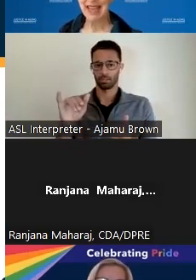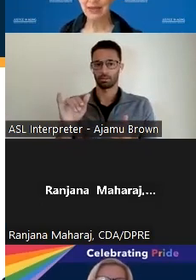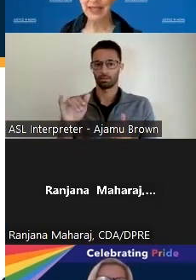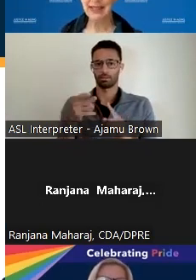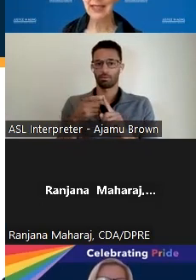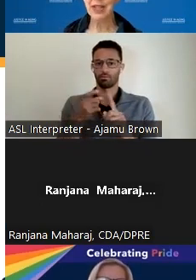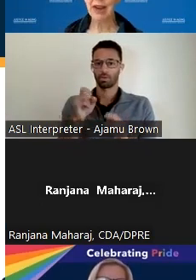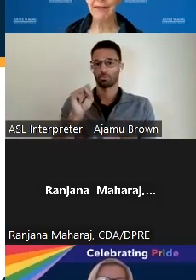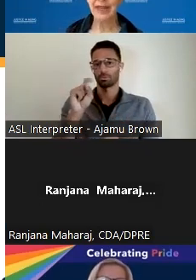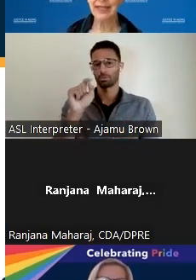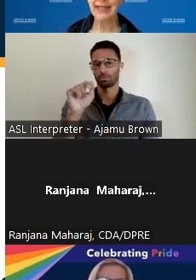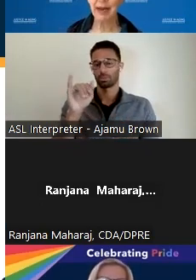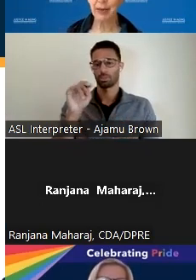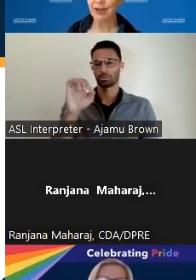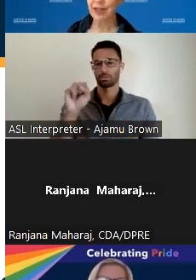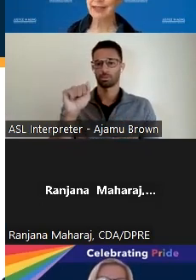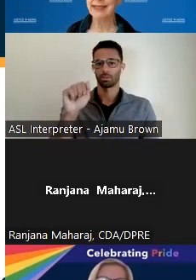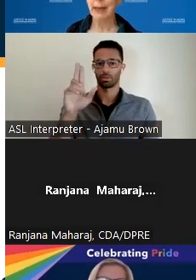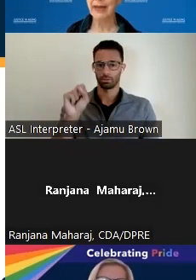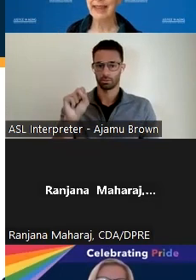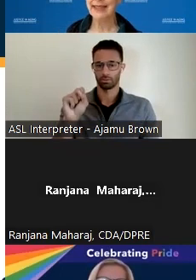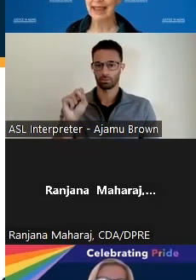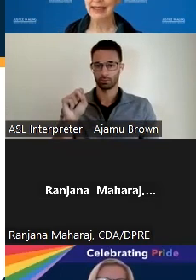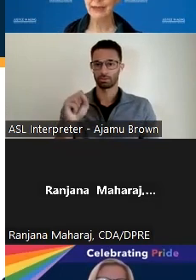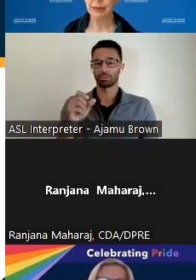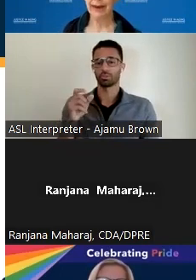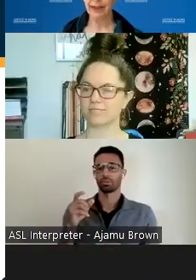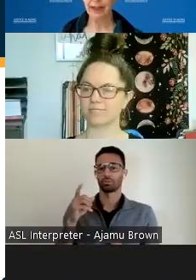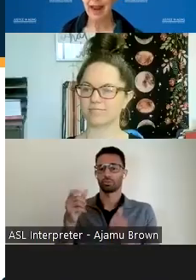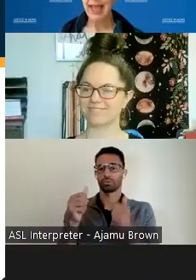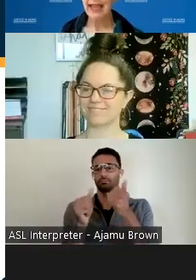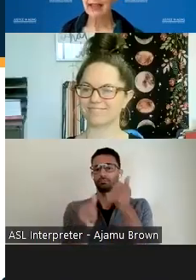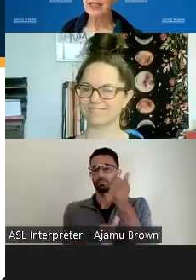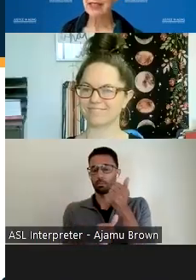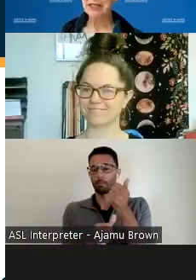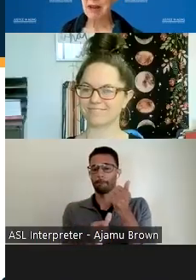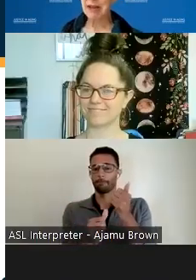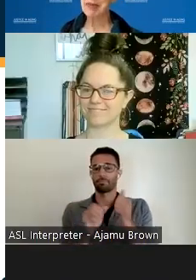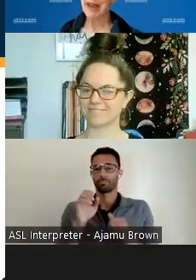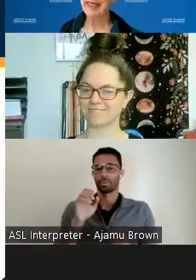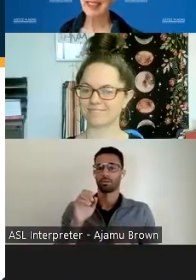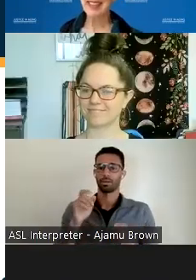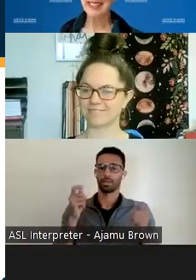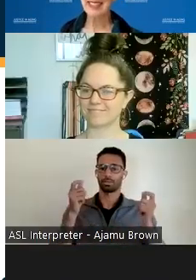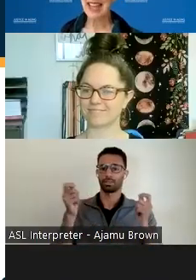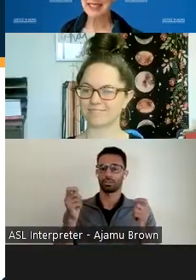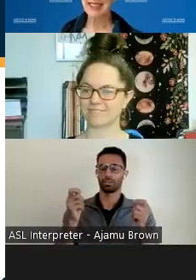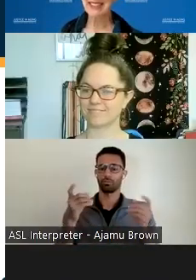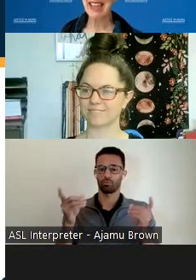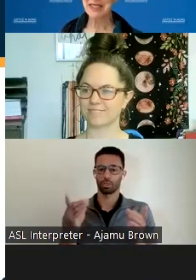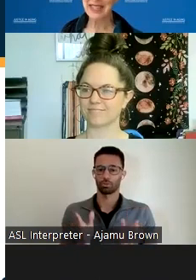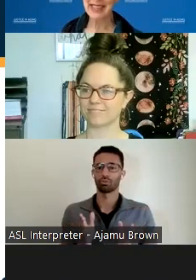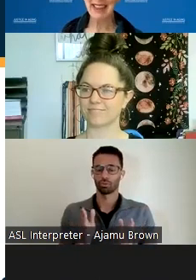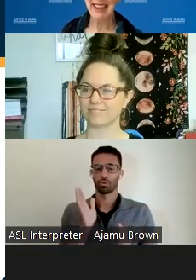Stanislaus County, the Senior Advocacy Network. She is the Deputy Executive Director, and she's going to talk about the